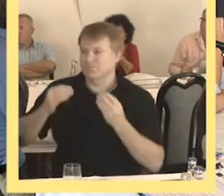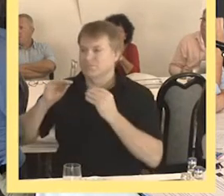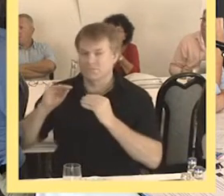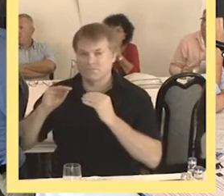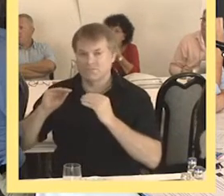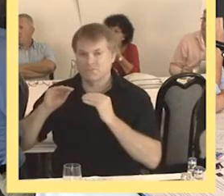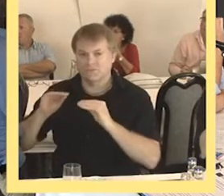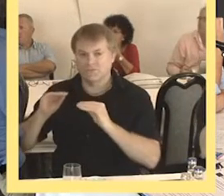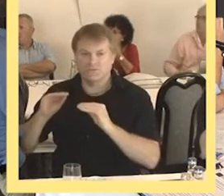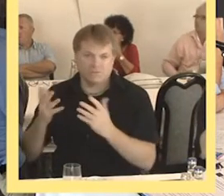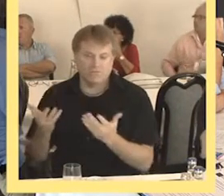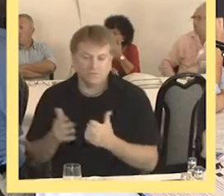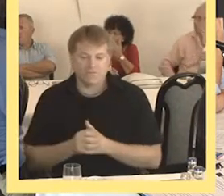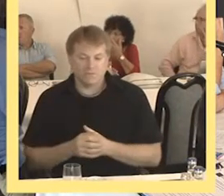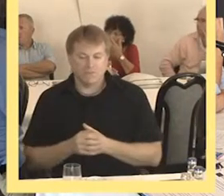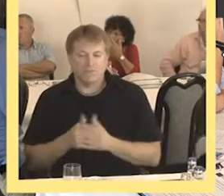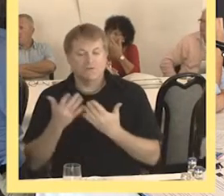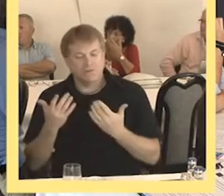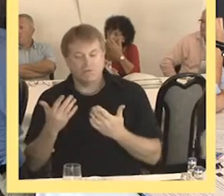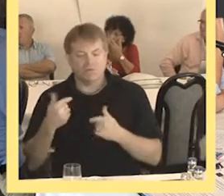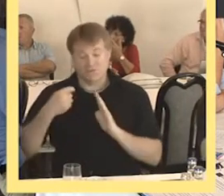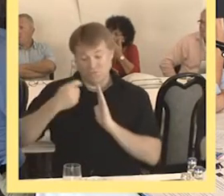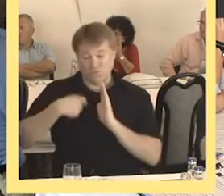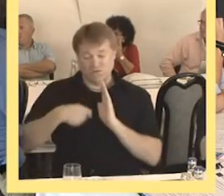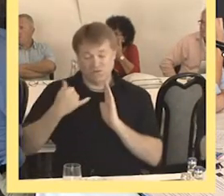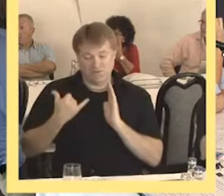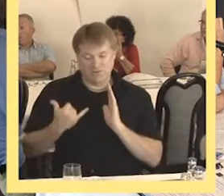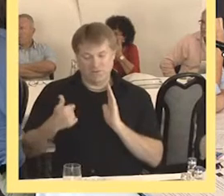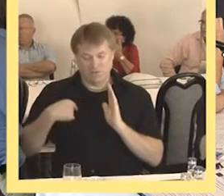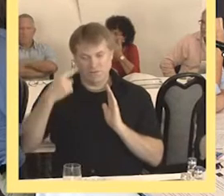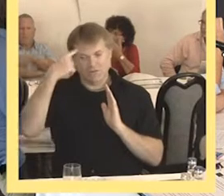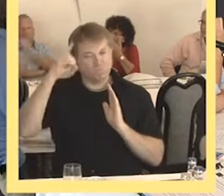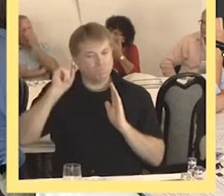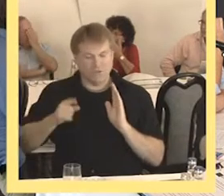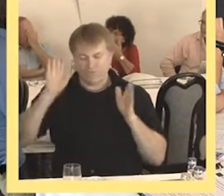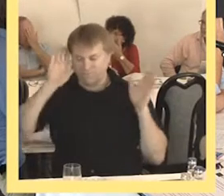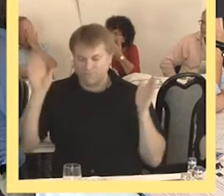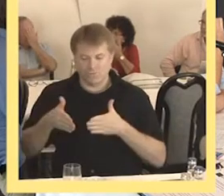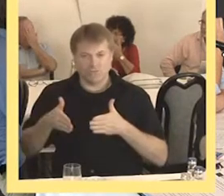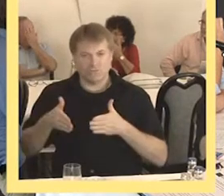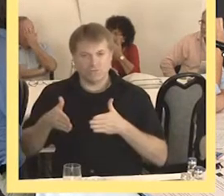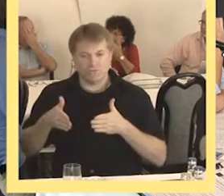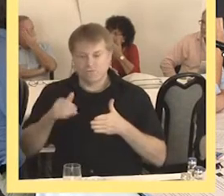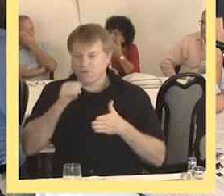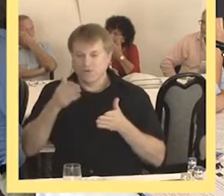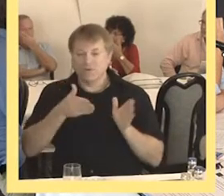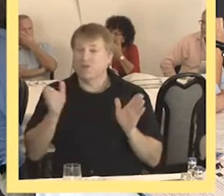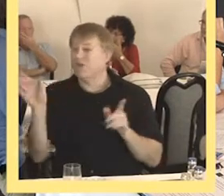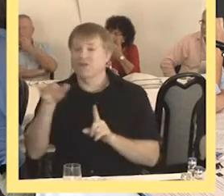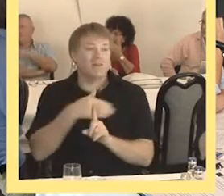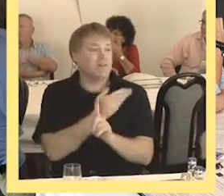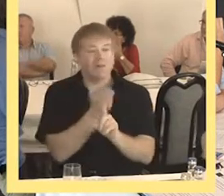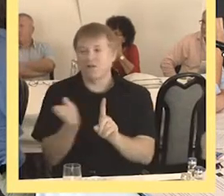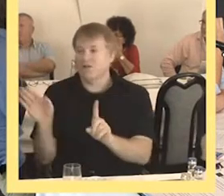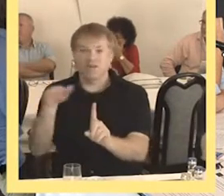be disciplined because we think it's a very big and difficult task even